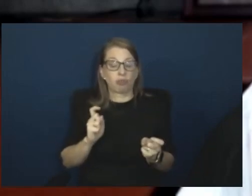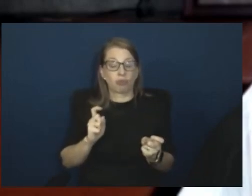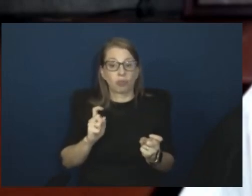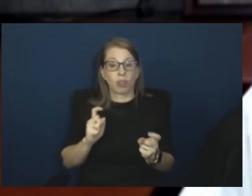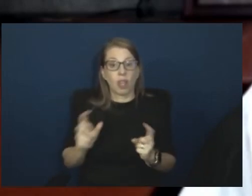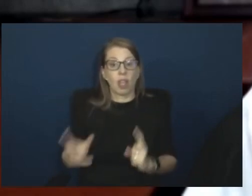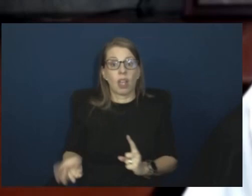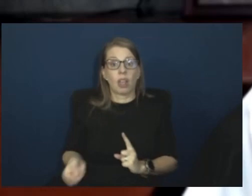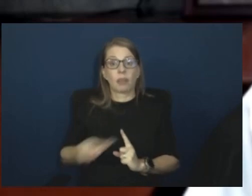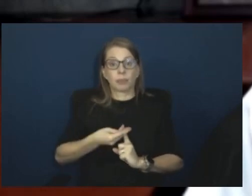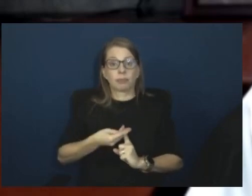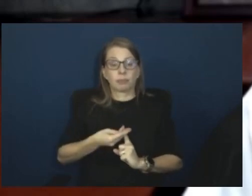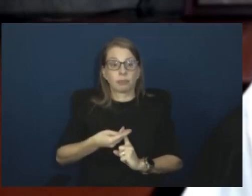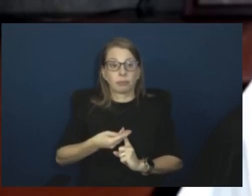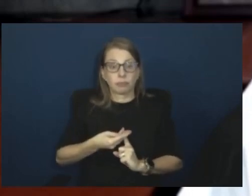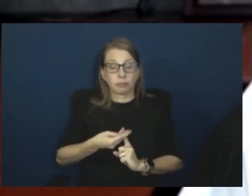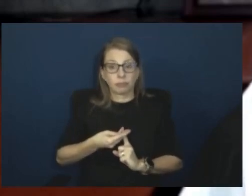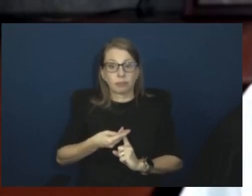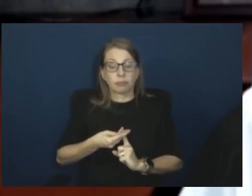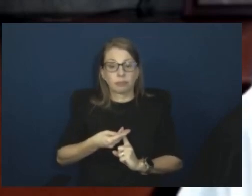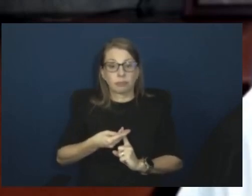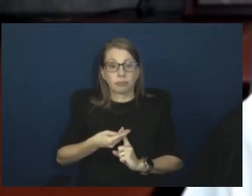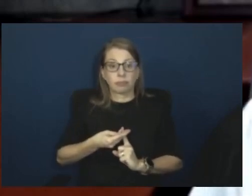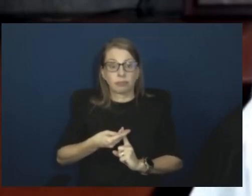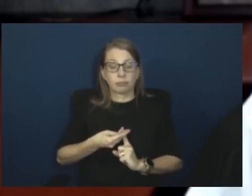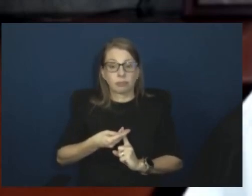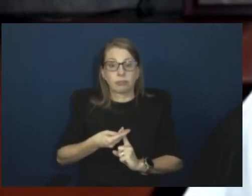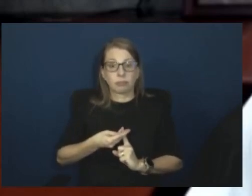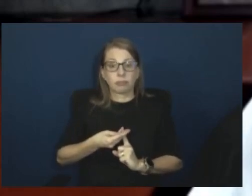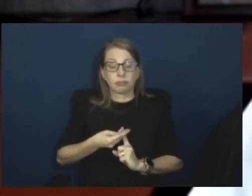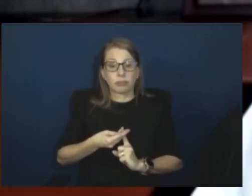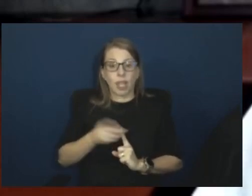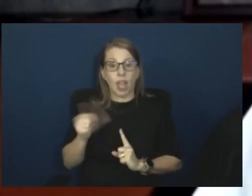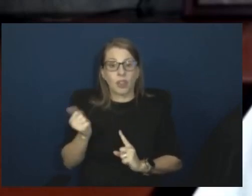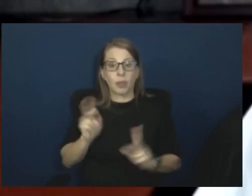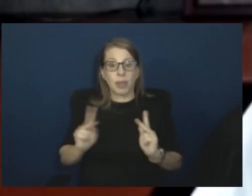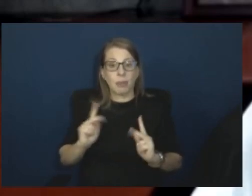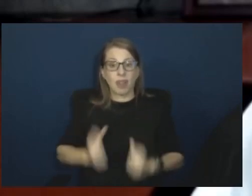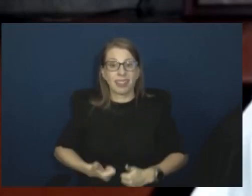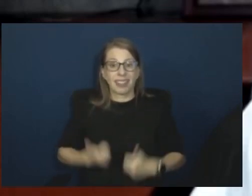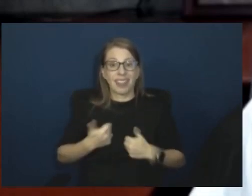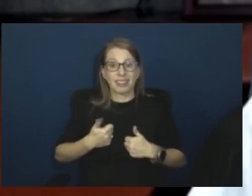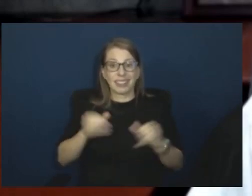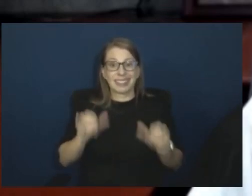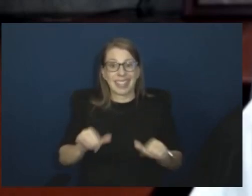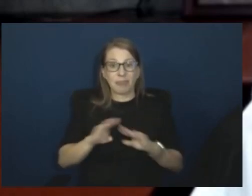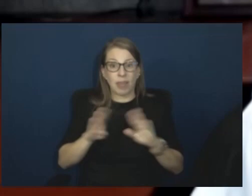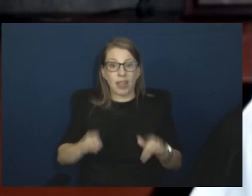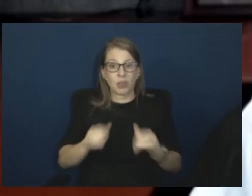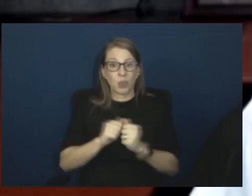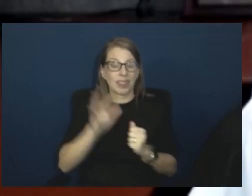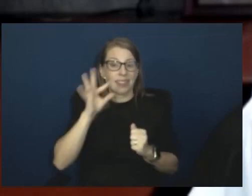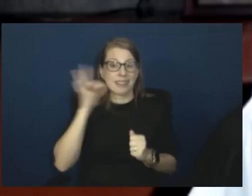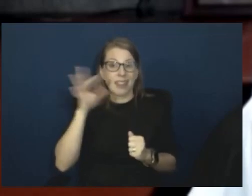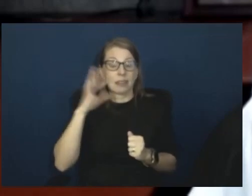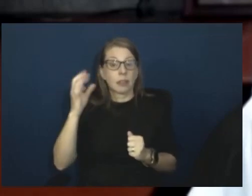naive owners or household members. So whenever you realize